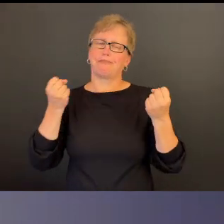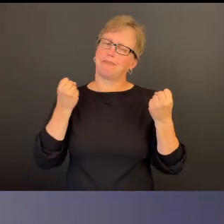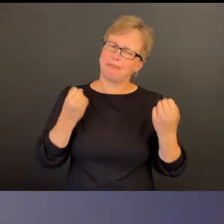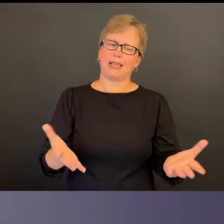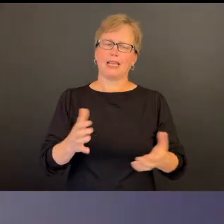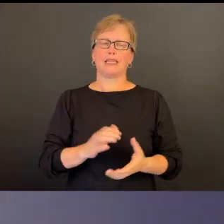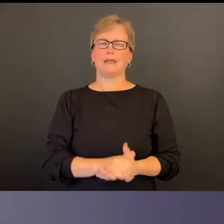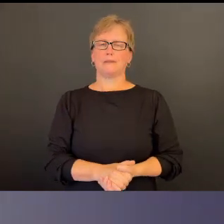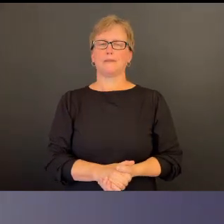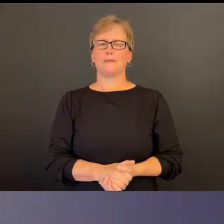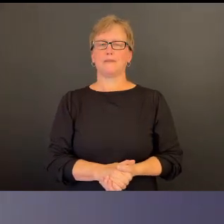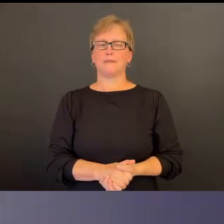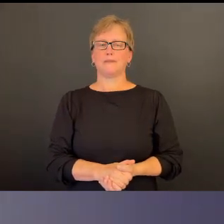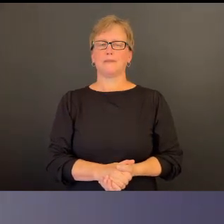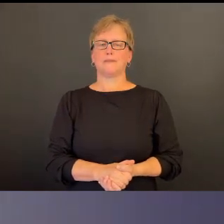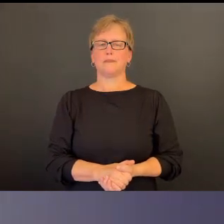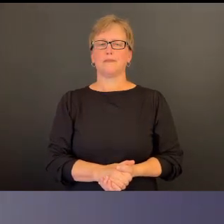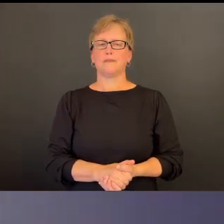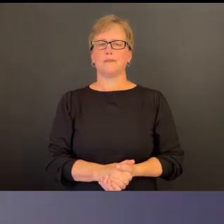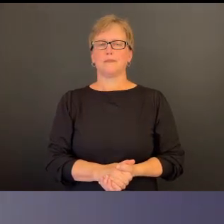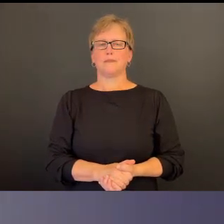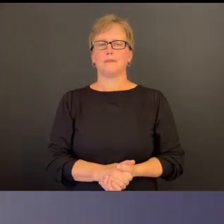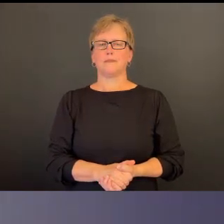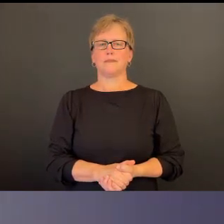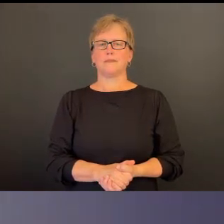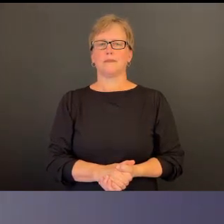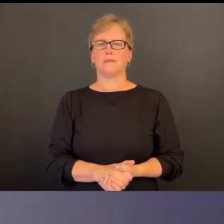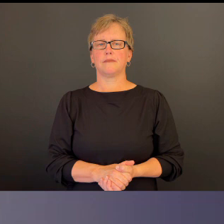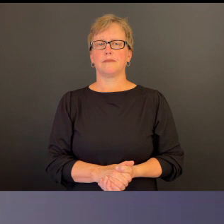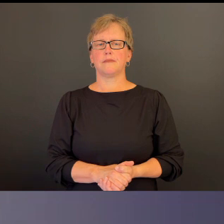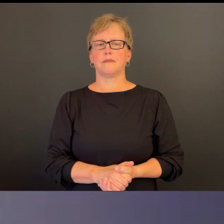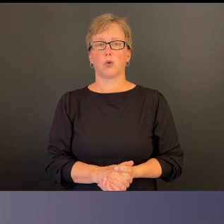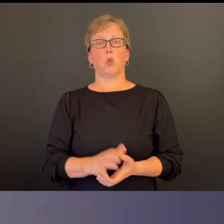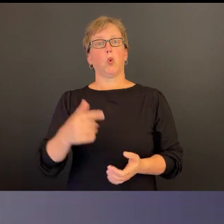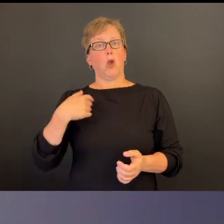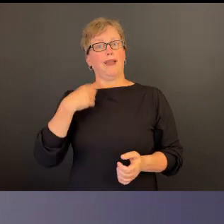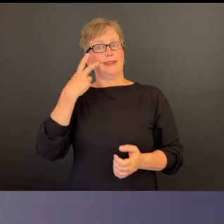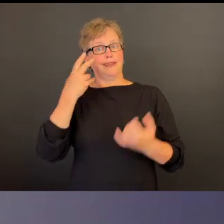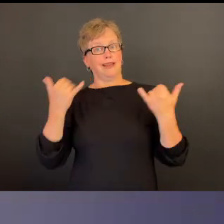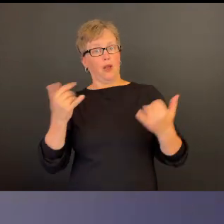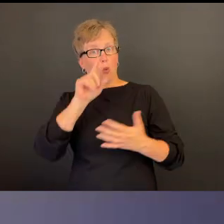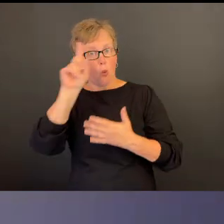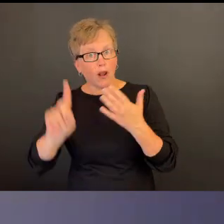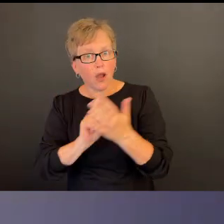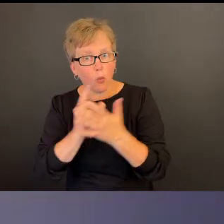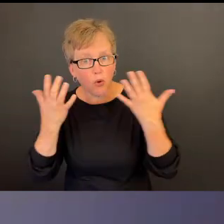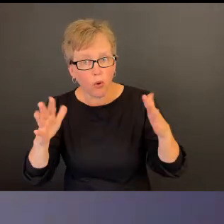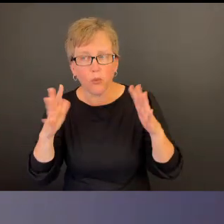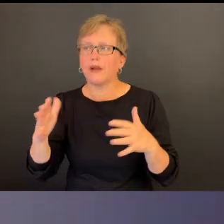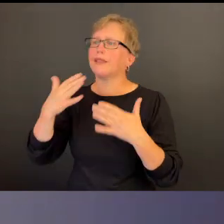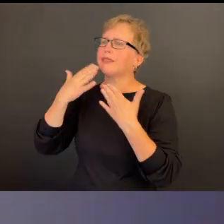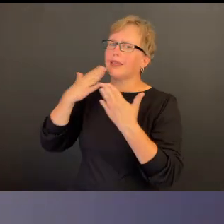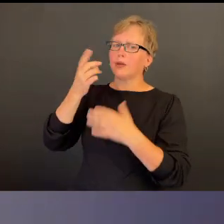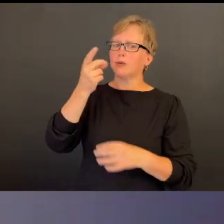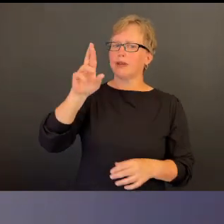top of the hour. So I would like to thank Dr. Sadowsky for giving us a wealth of information today